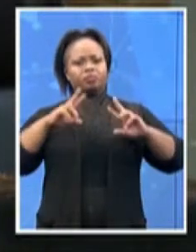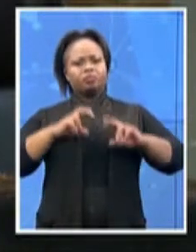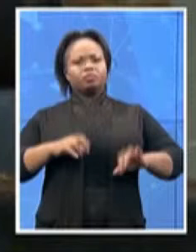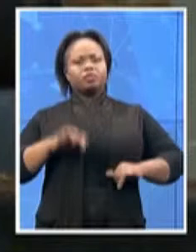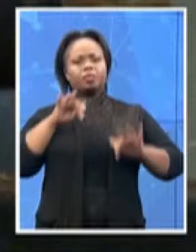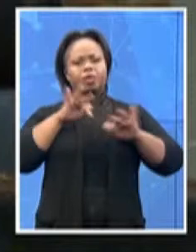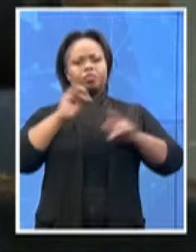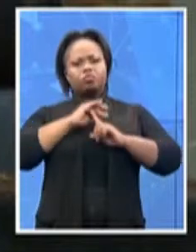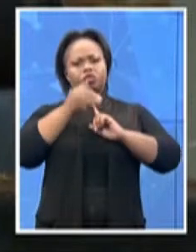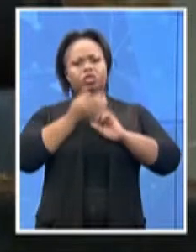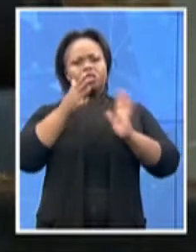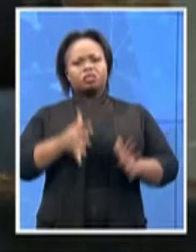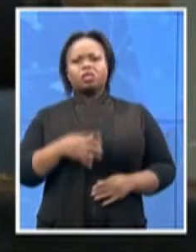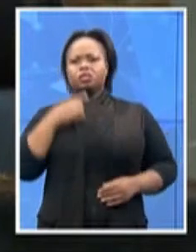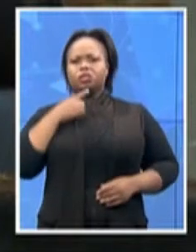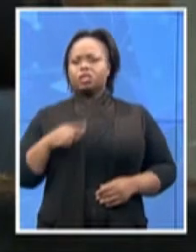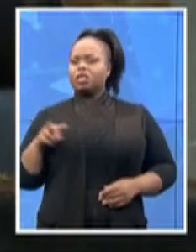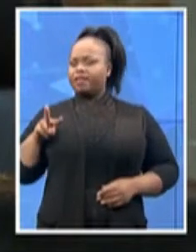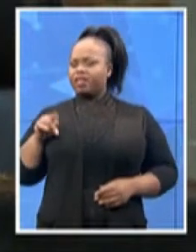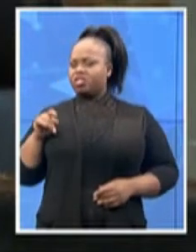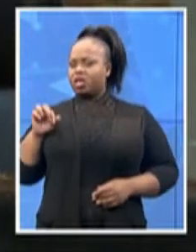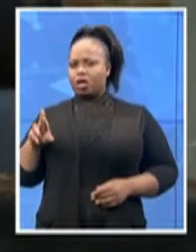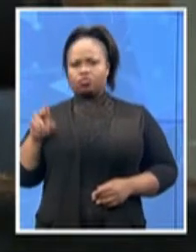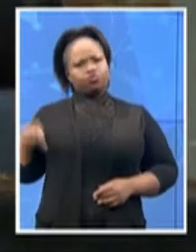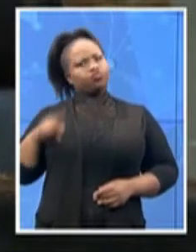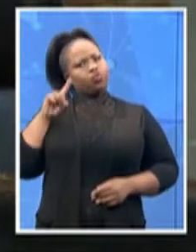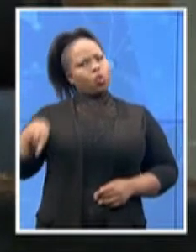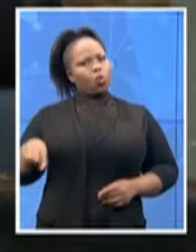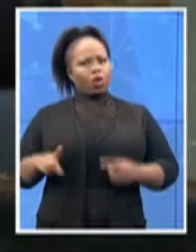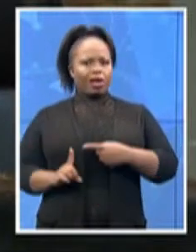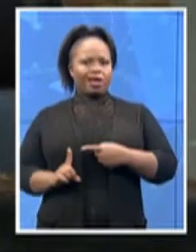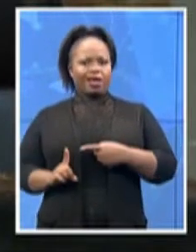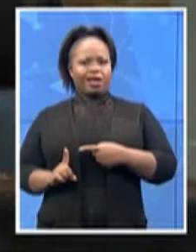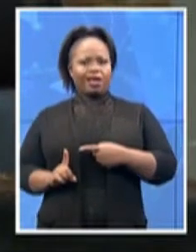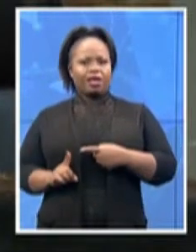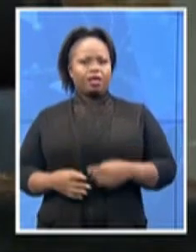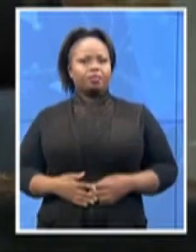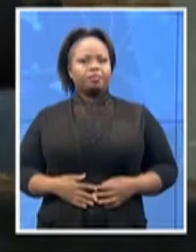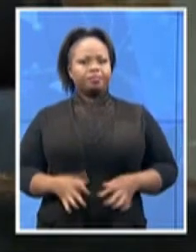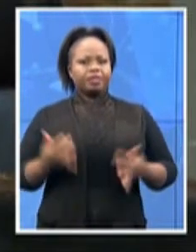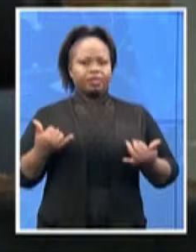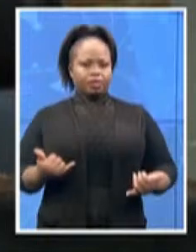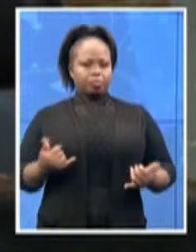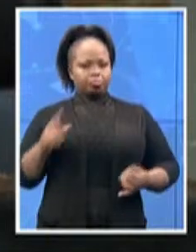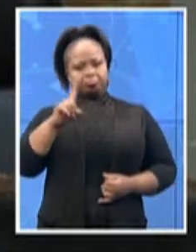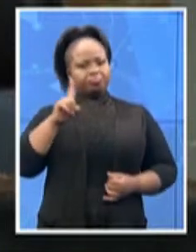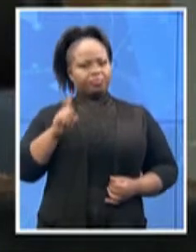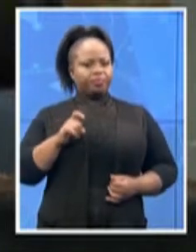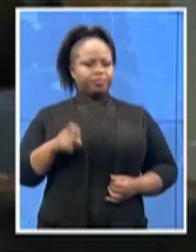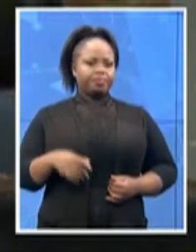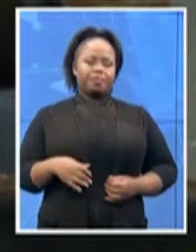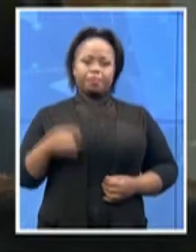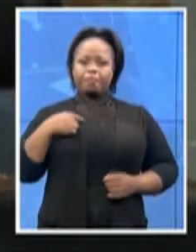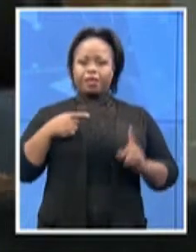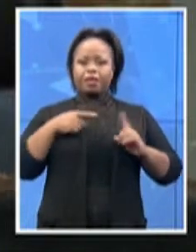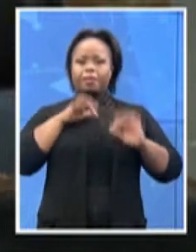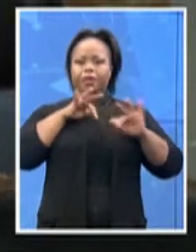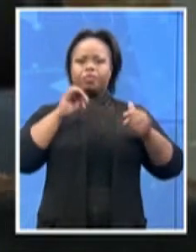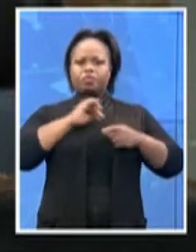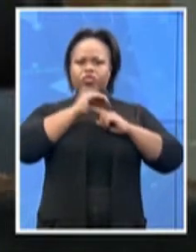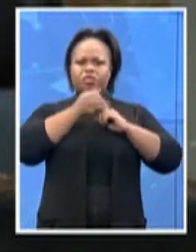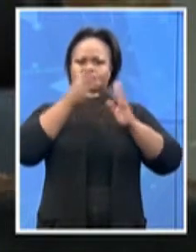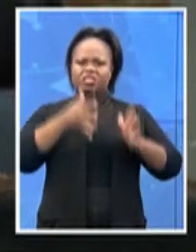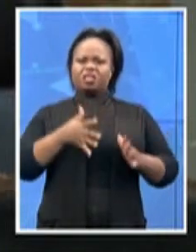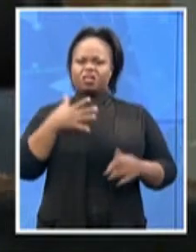wrong on this issue. Now, the question that the public protector had to establish was whether, as she